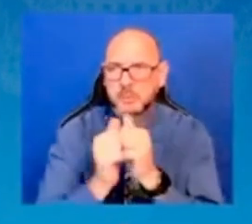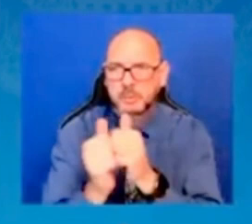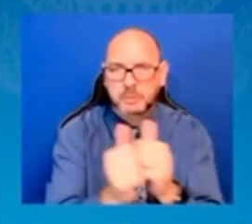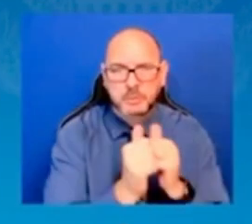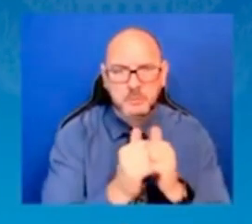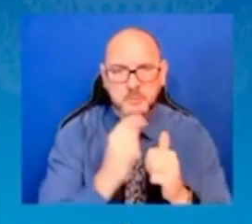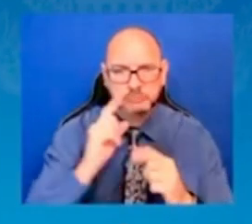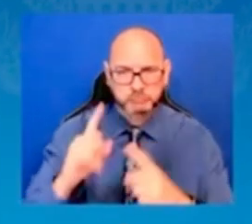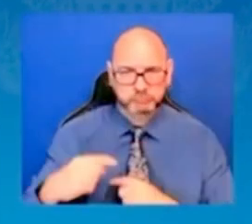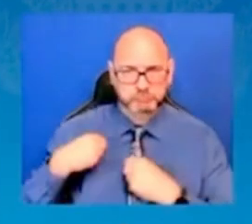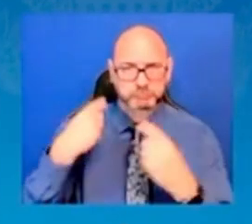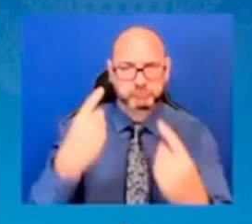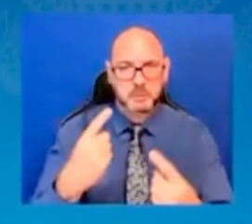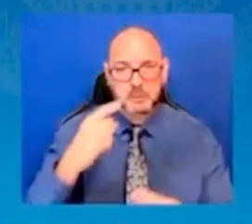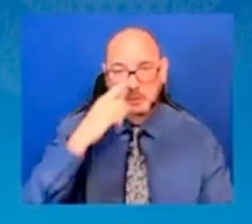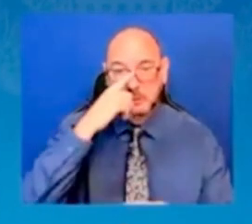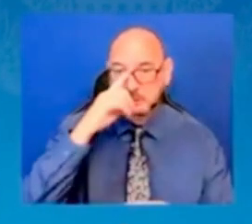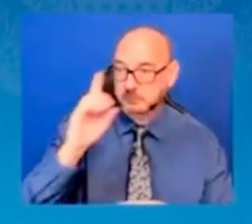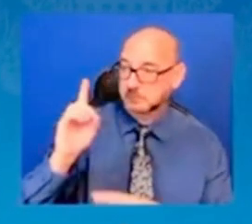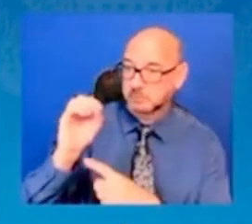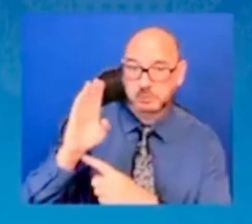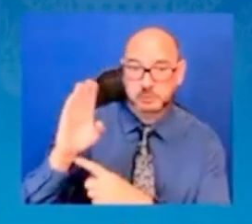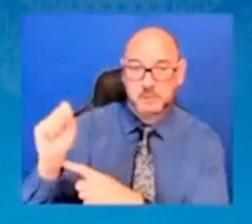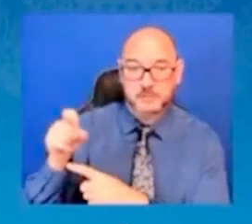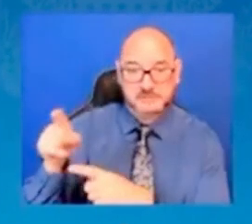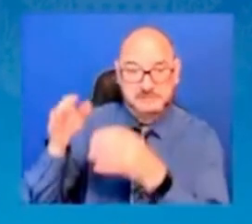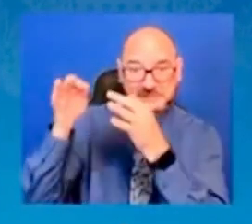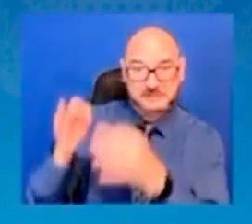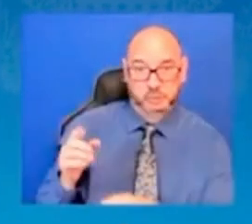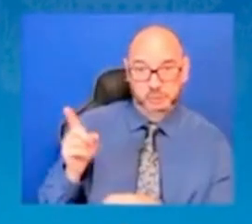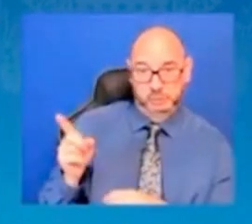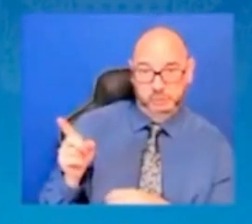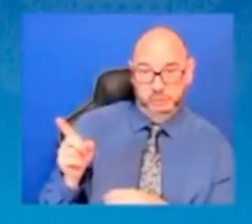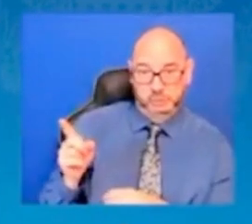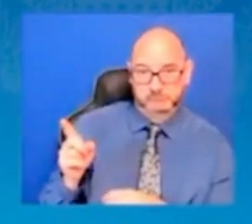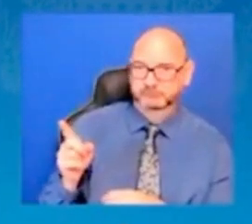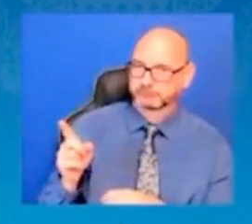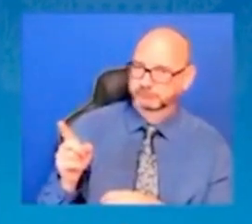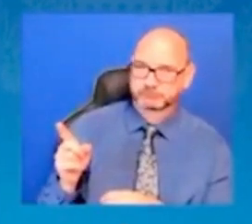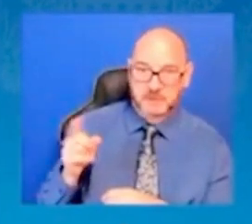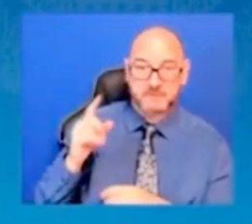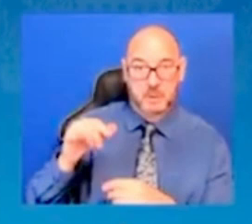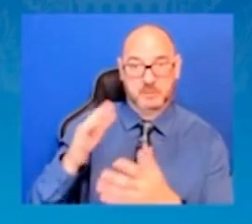the United States Supreme Court is a case that,